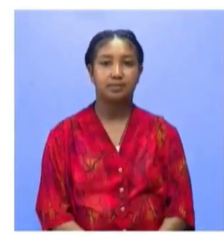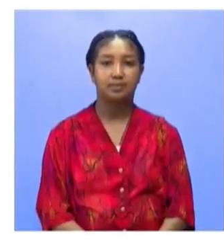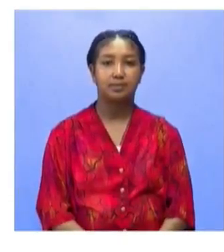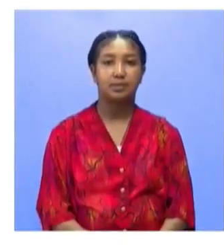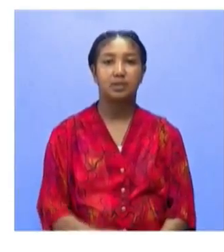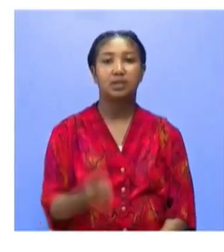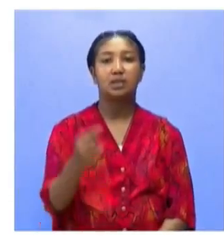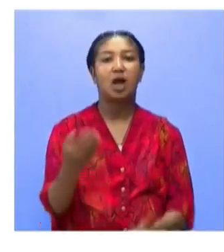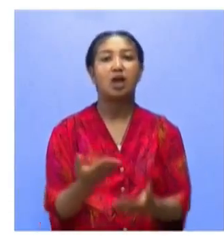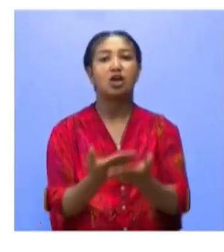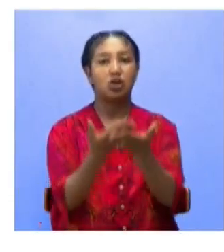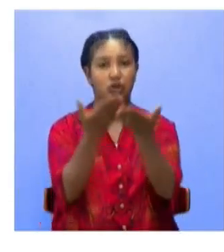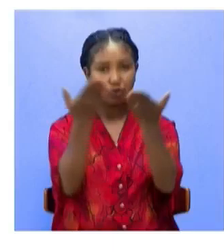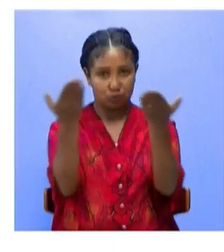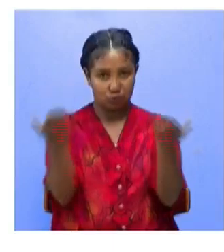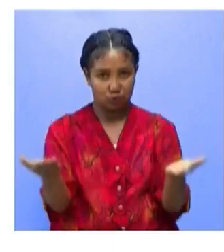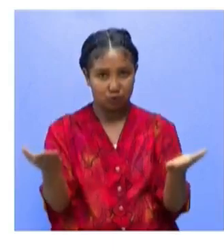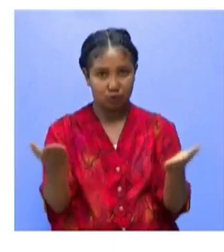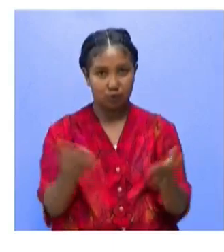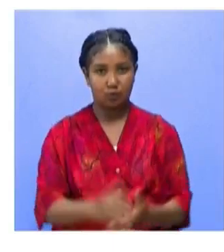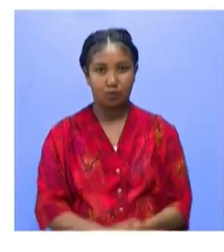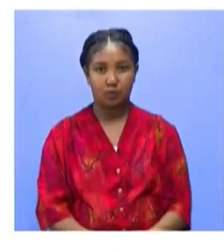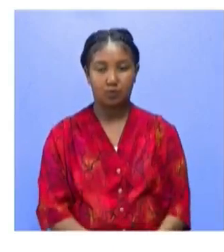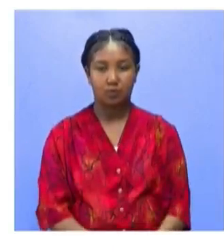the issue